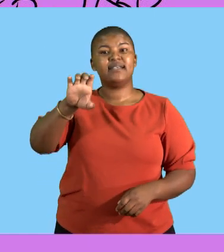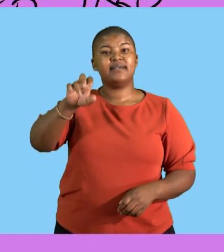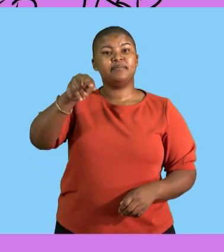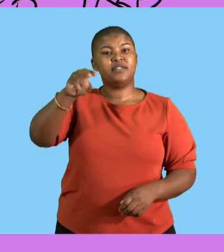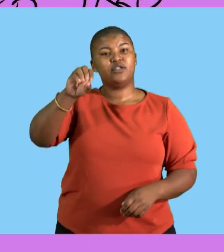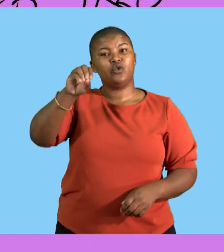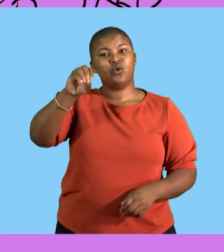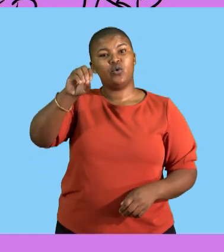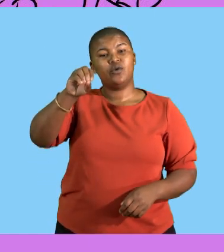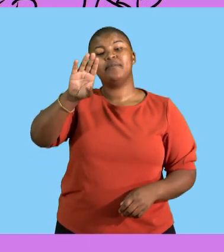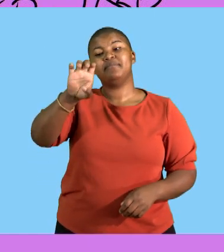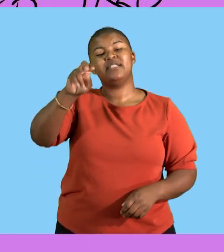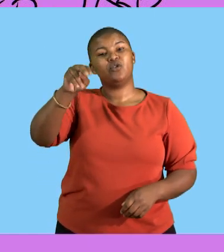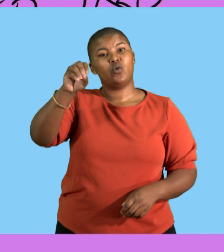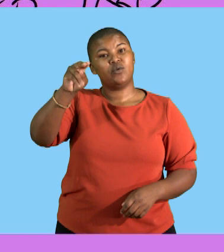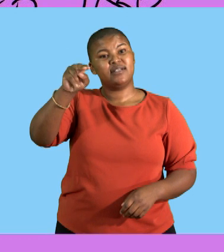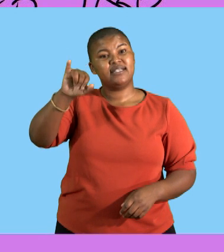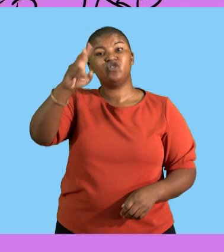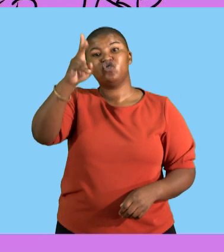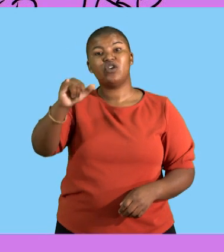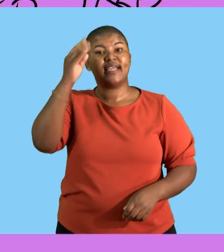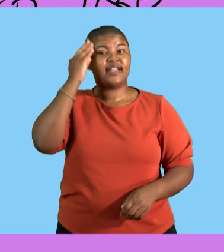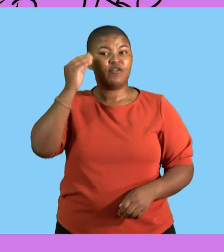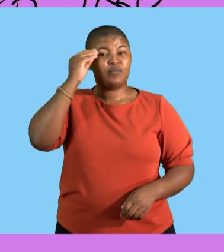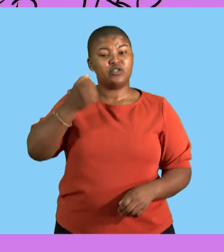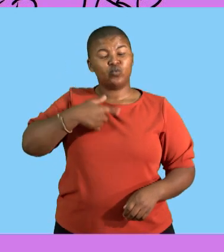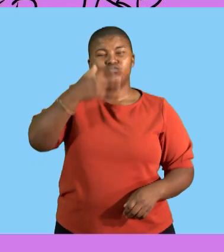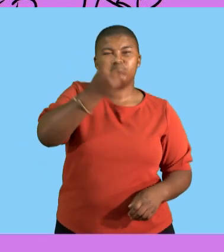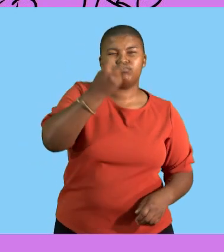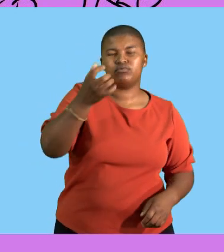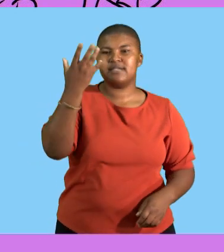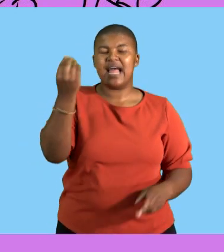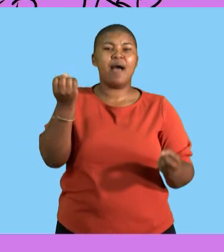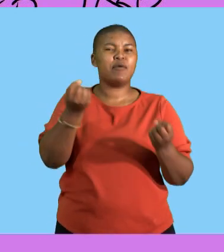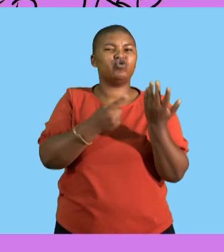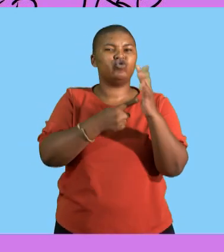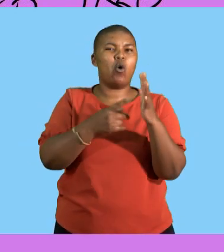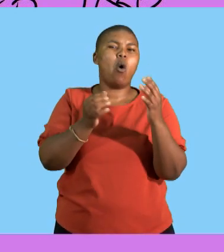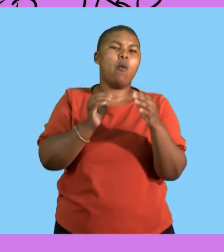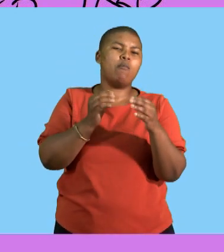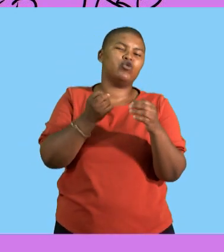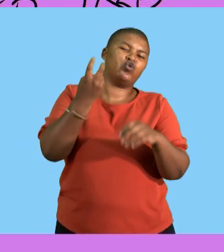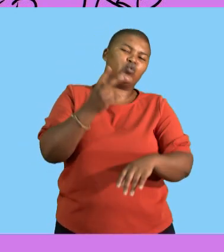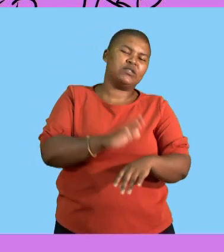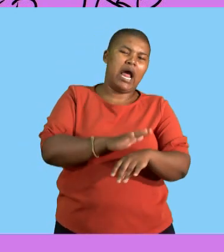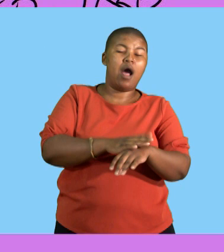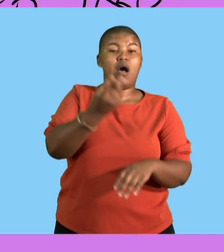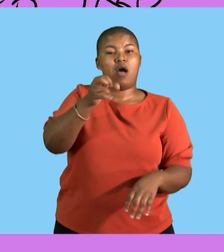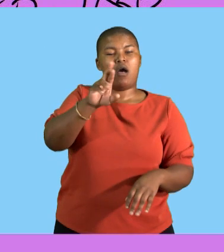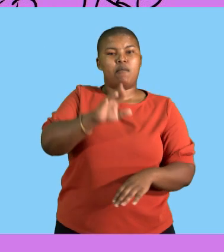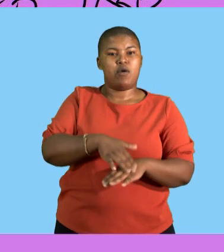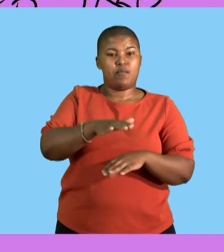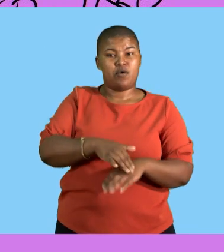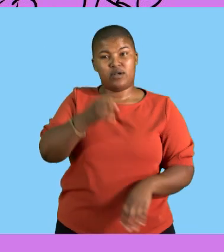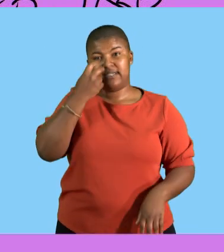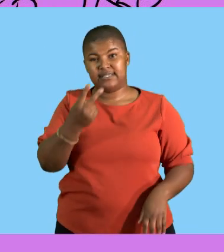Benoni, looking at the data set, we are looking for a number that will appear the most. So we have